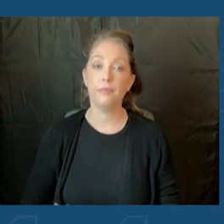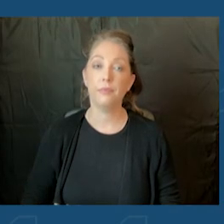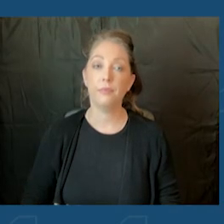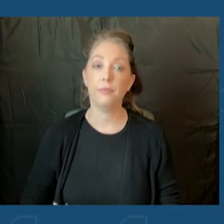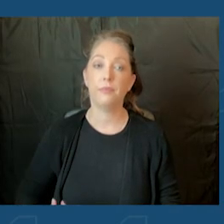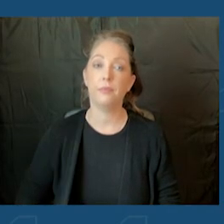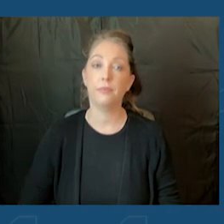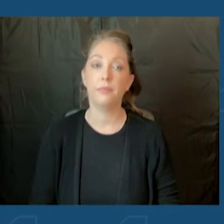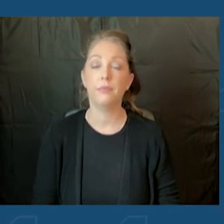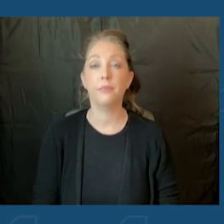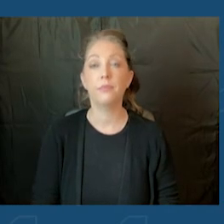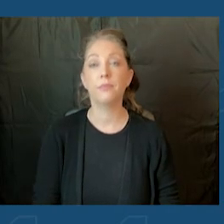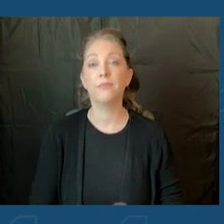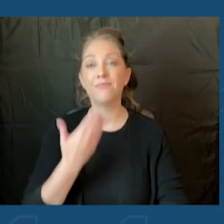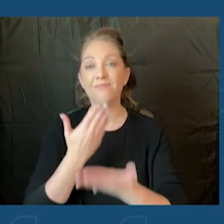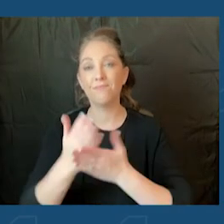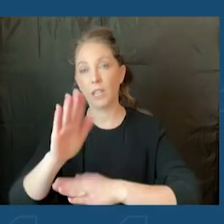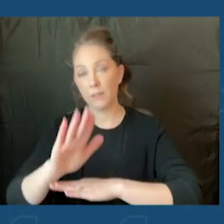So, good afternoon.